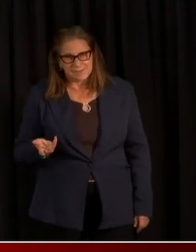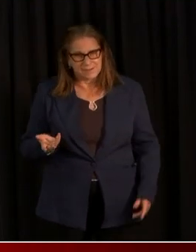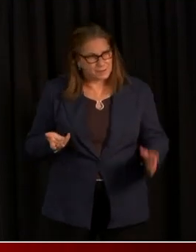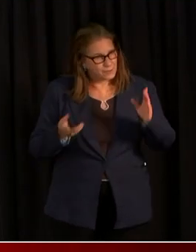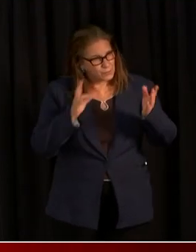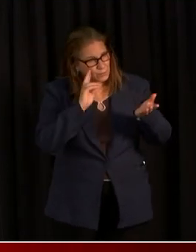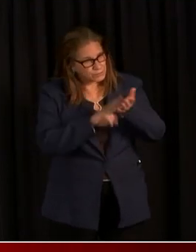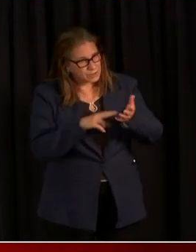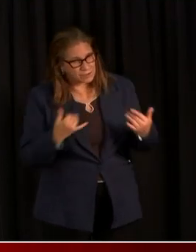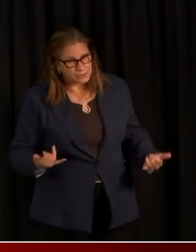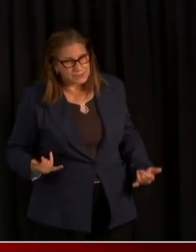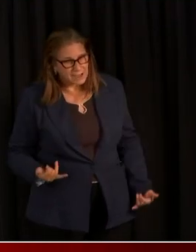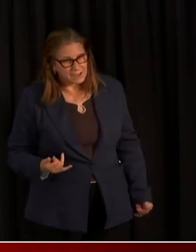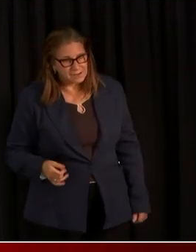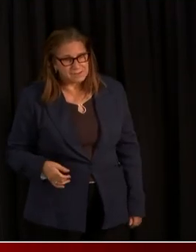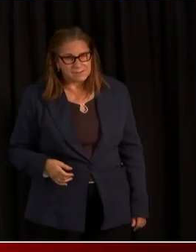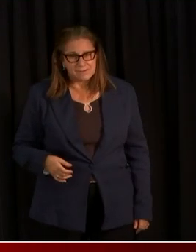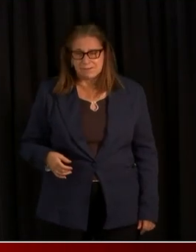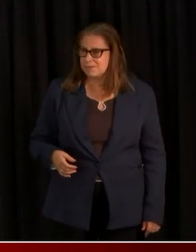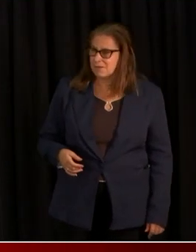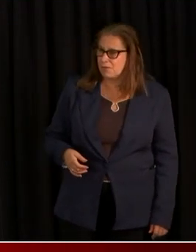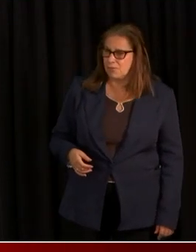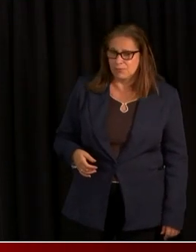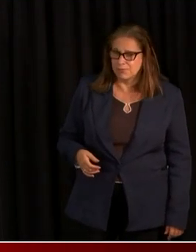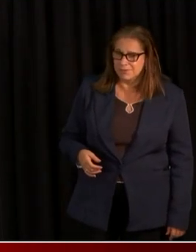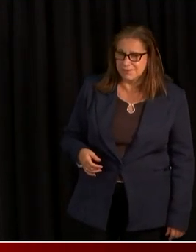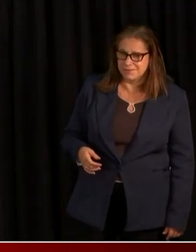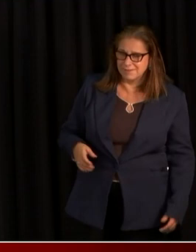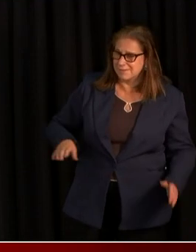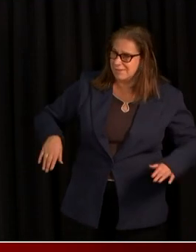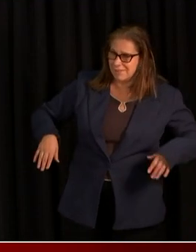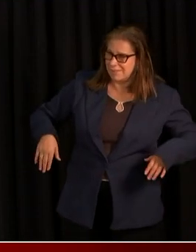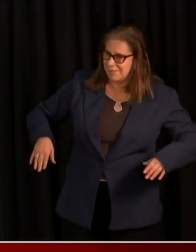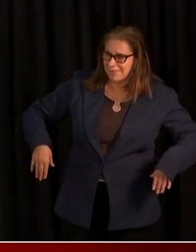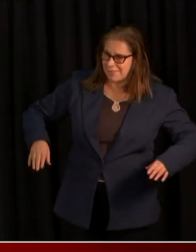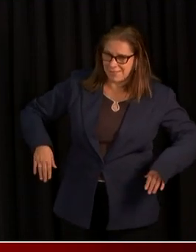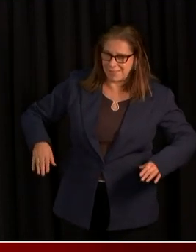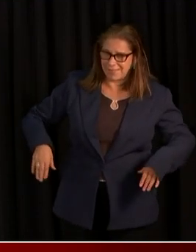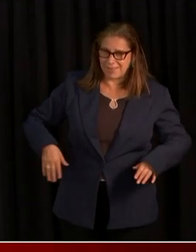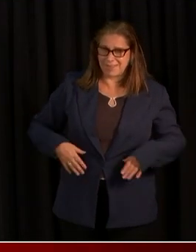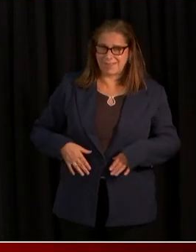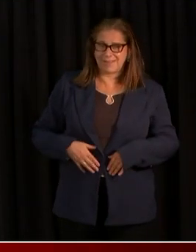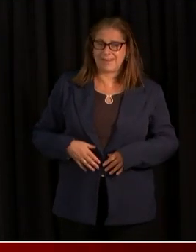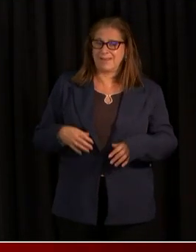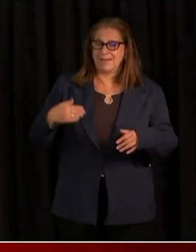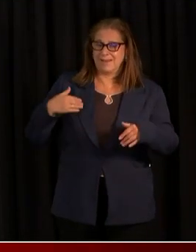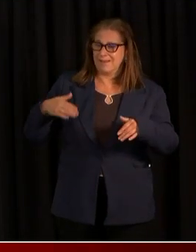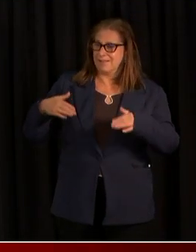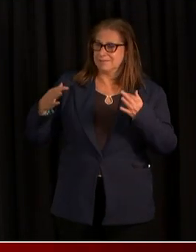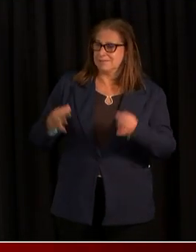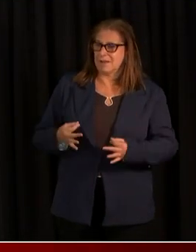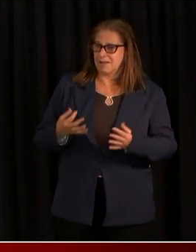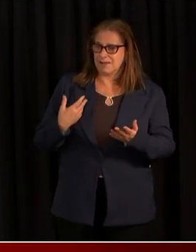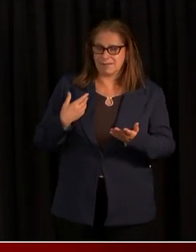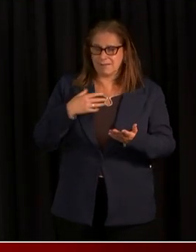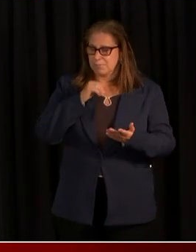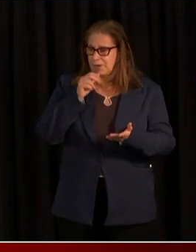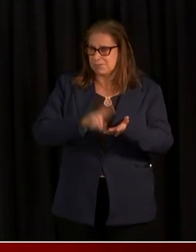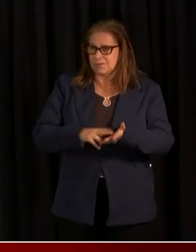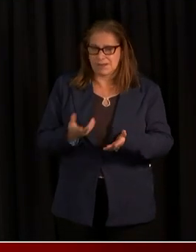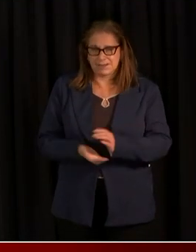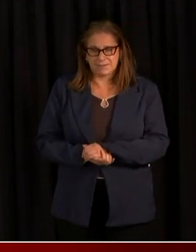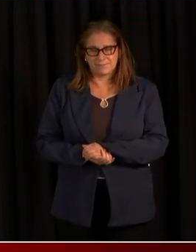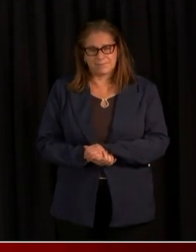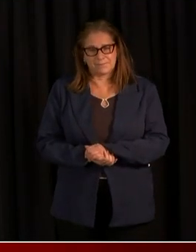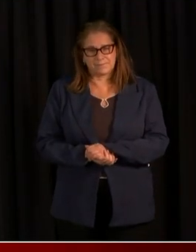today, or yet, are you going to sign it today? I haven't yet, and I haven't decided if I'll sign it today. And then what